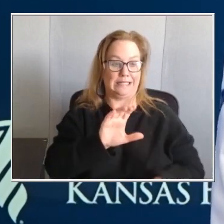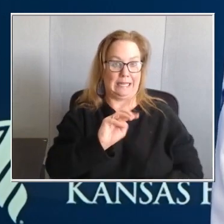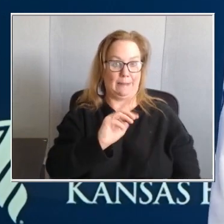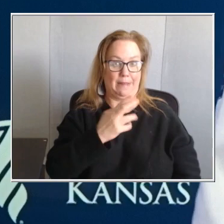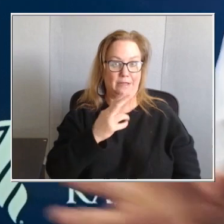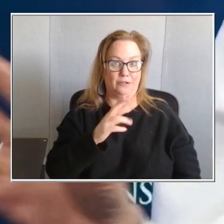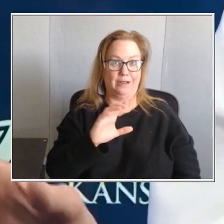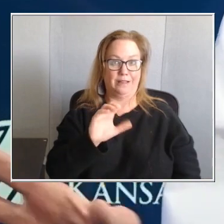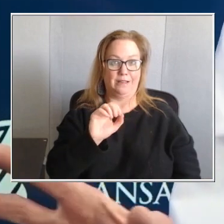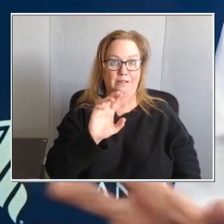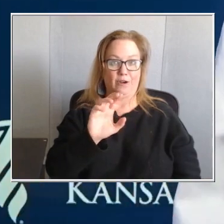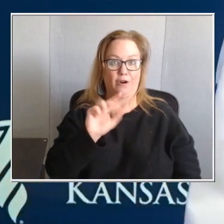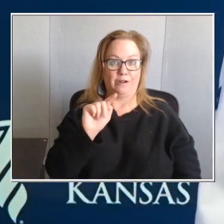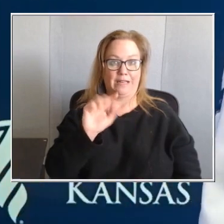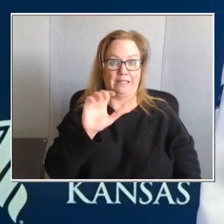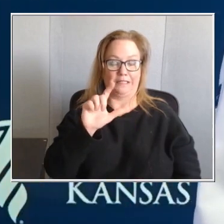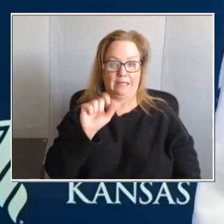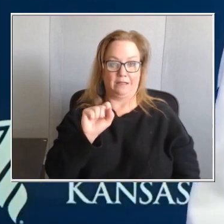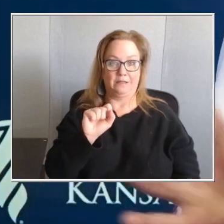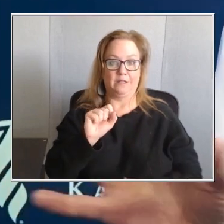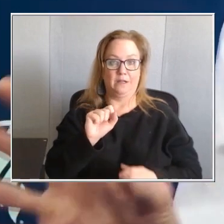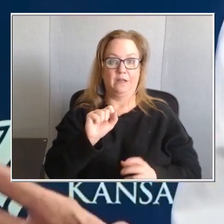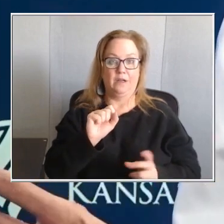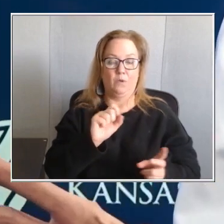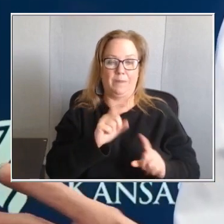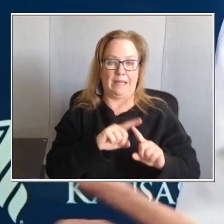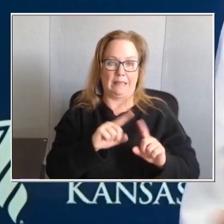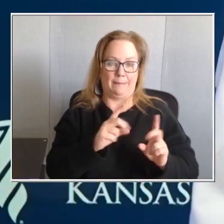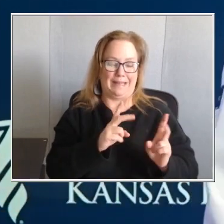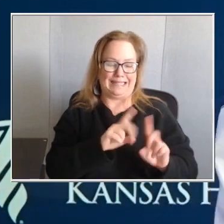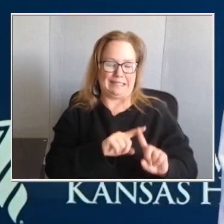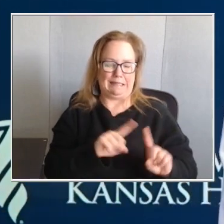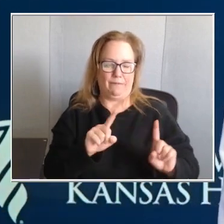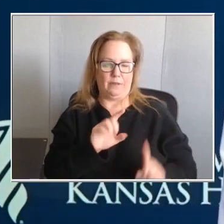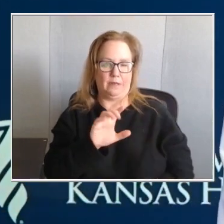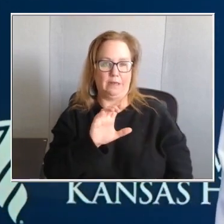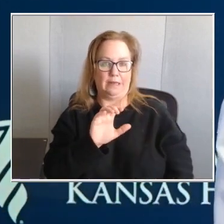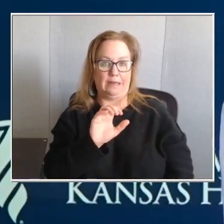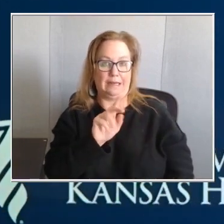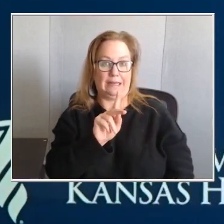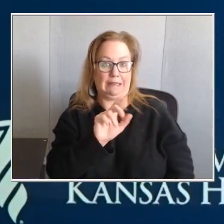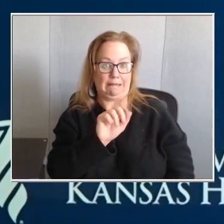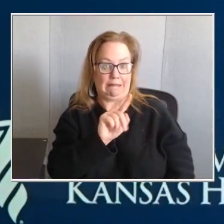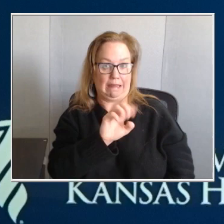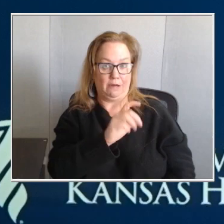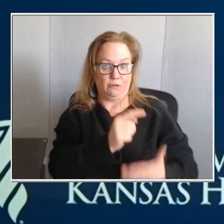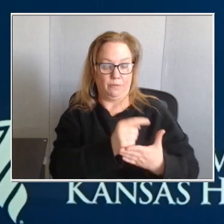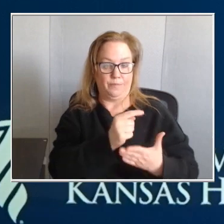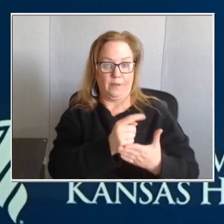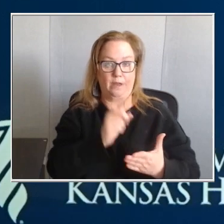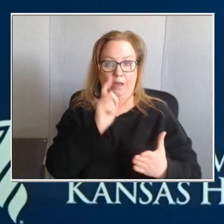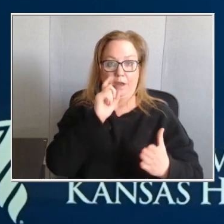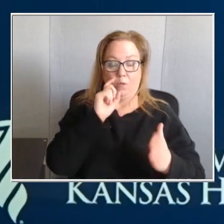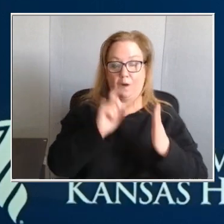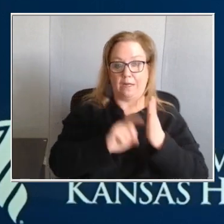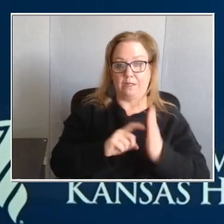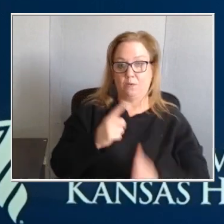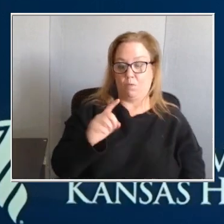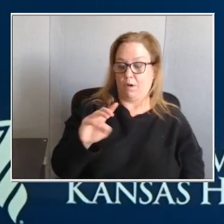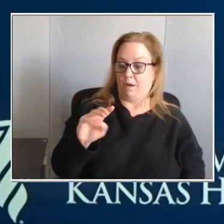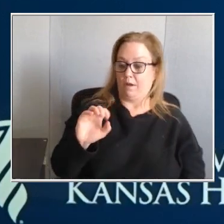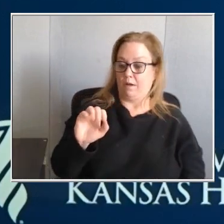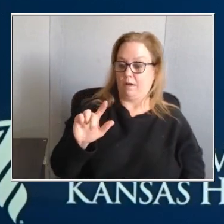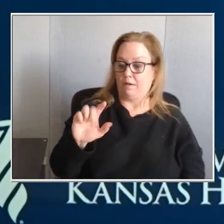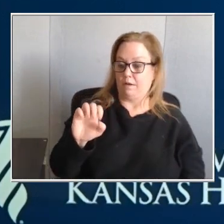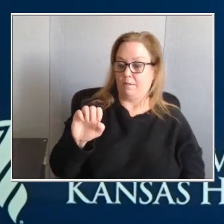T cells will be somewhat different than what Katie received. These CAR T cells, instead of recognizing one molecule, specific